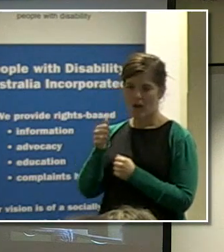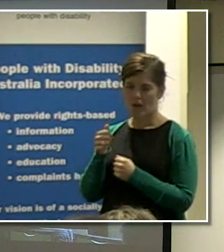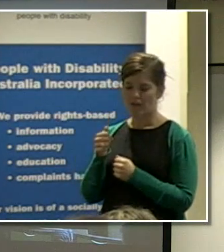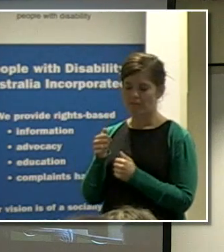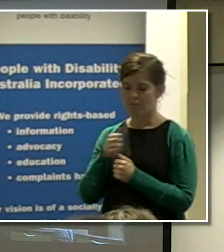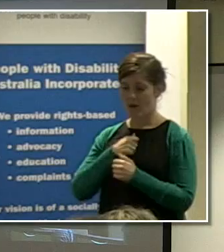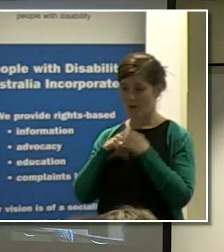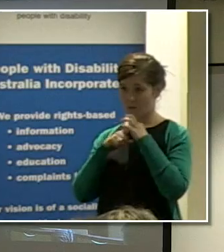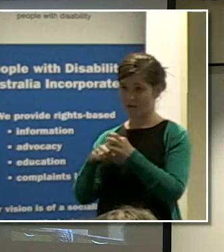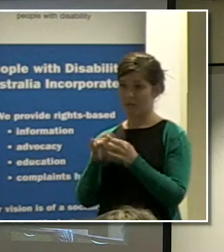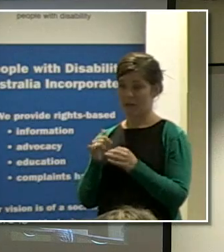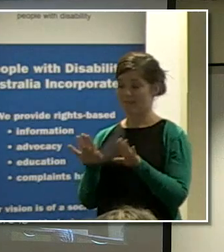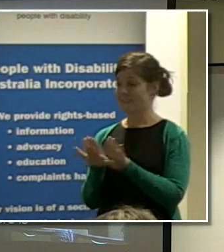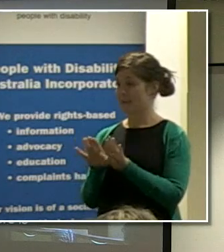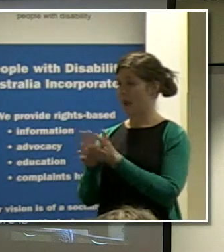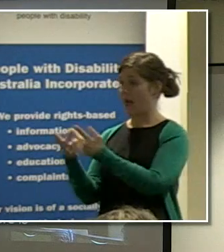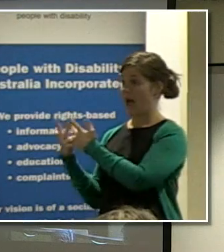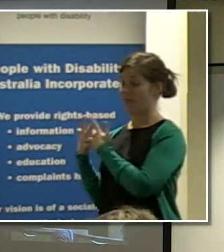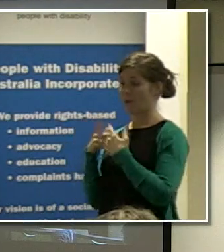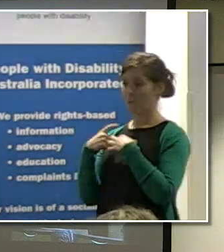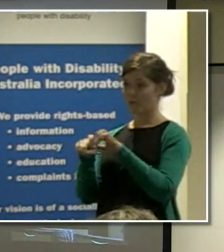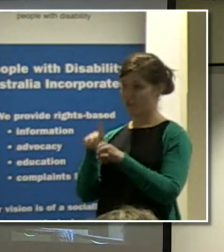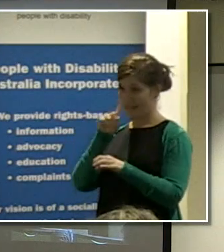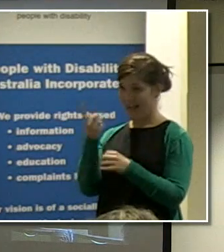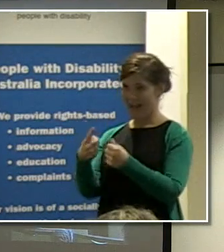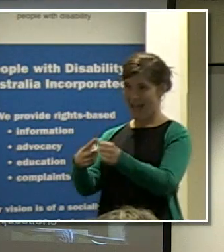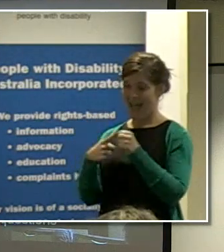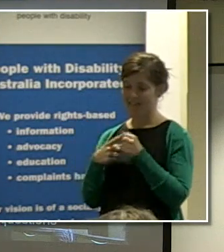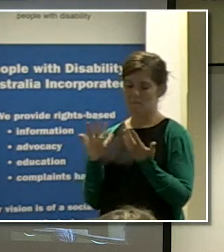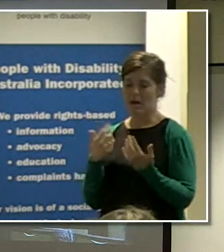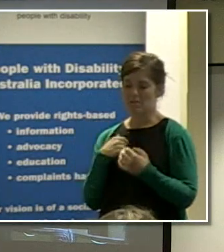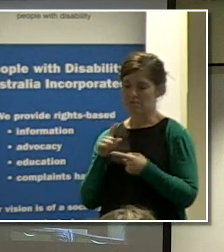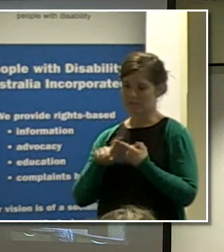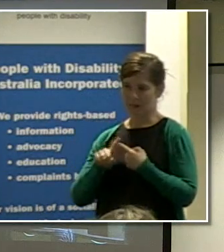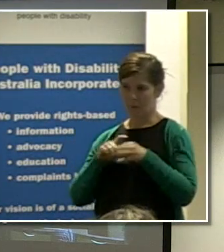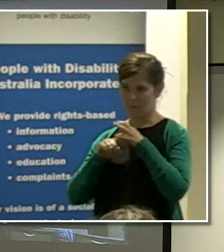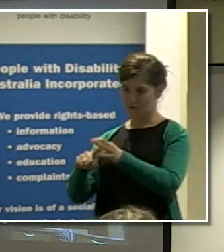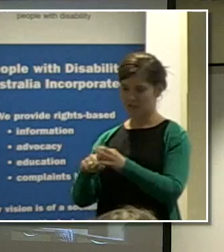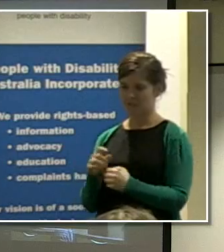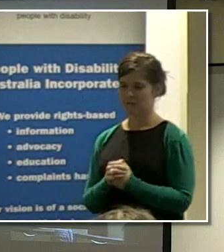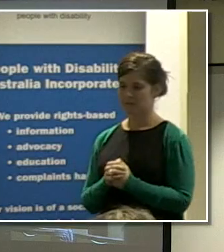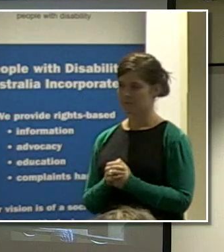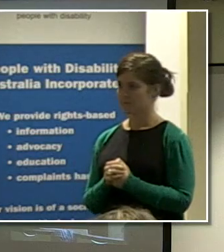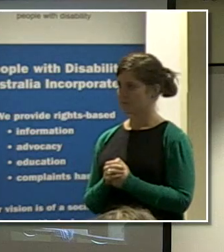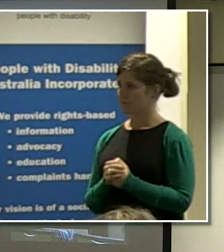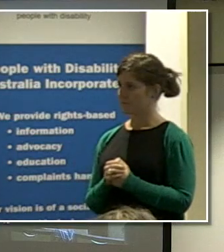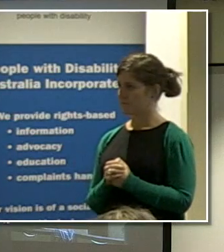other questions that possibly couldn't be answered, but I'm going to say it anyway. I